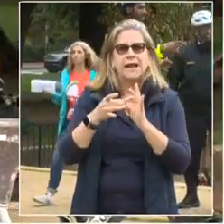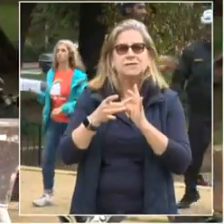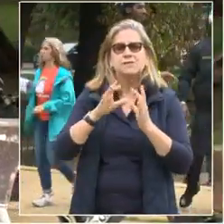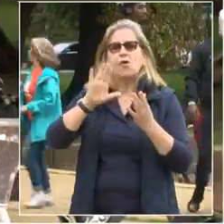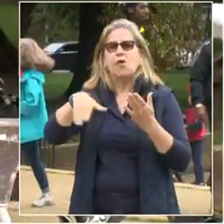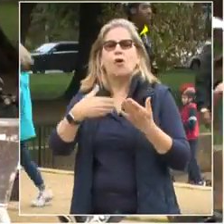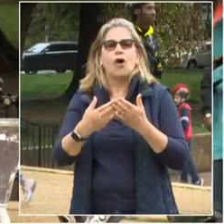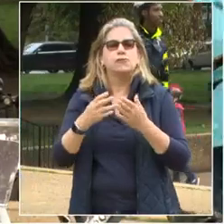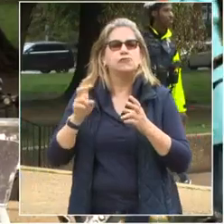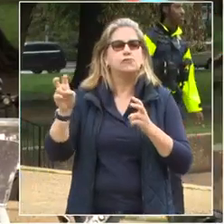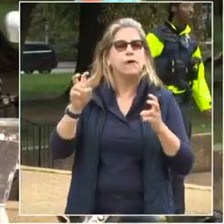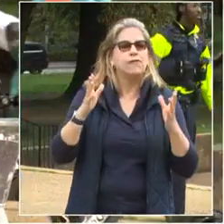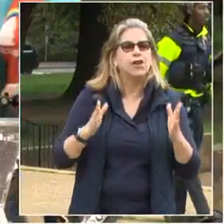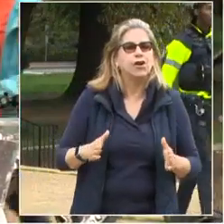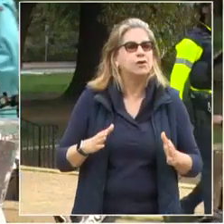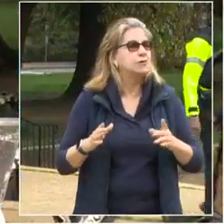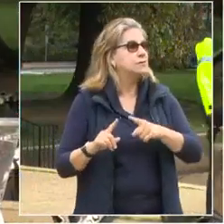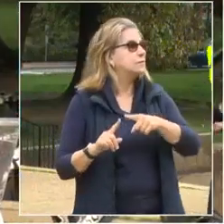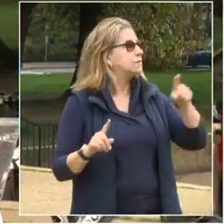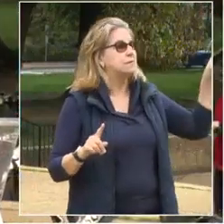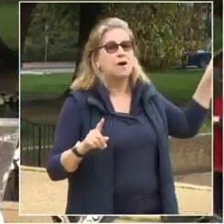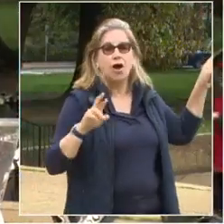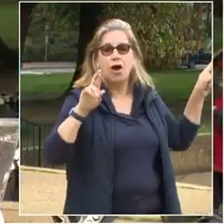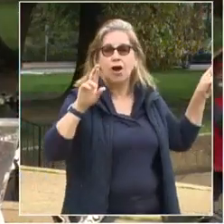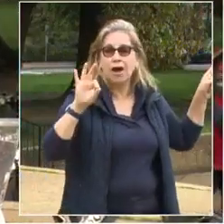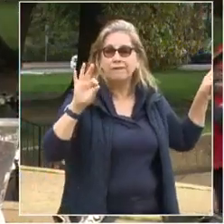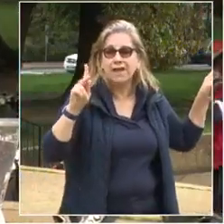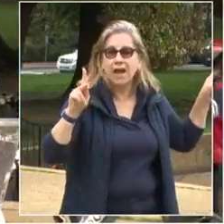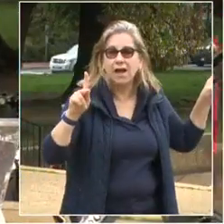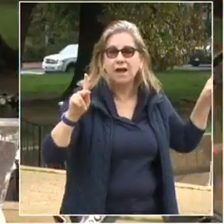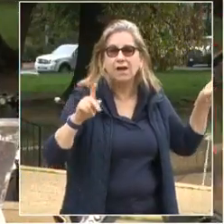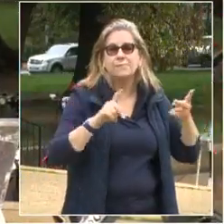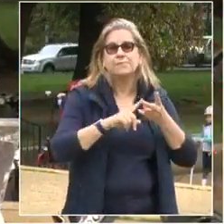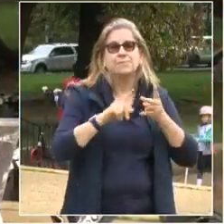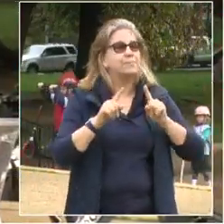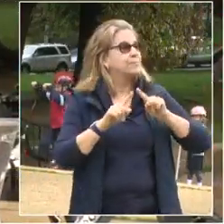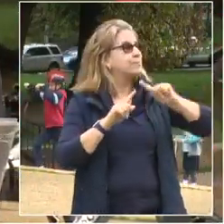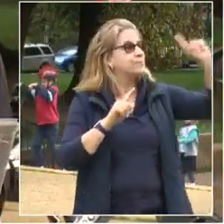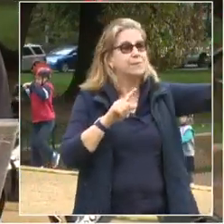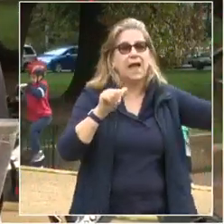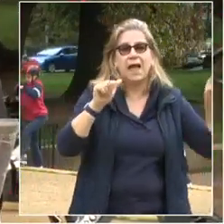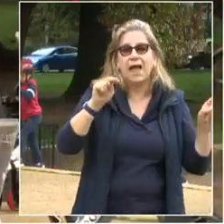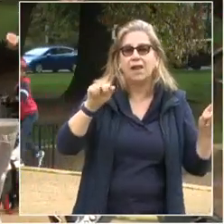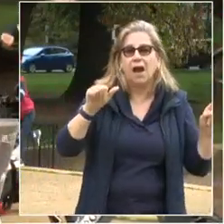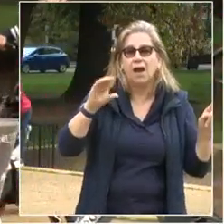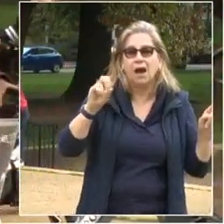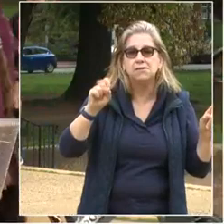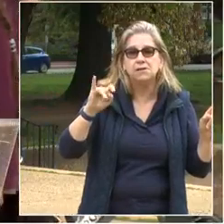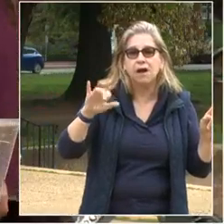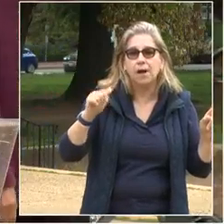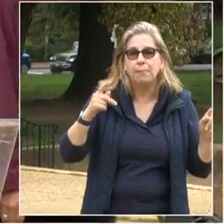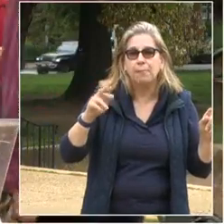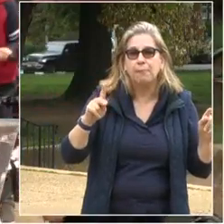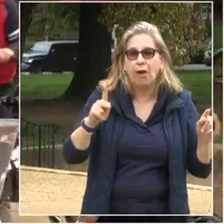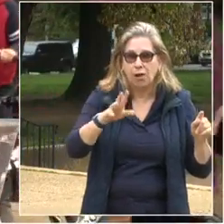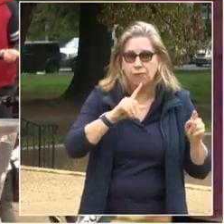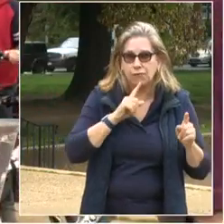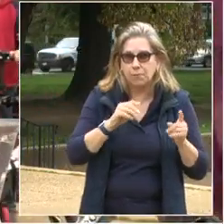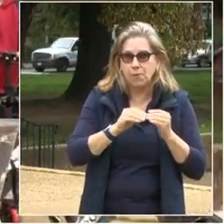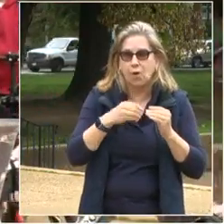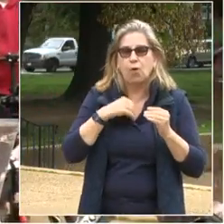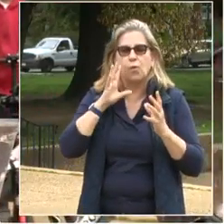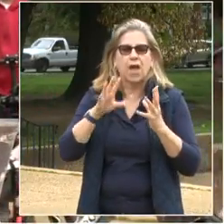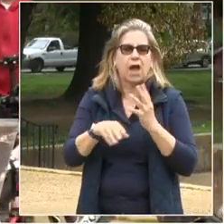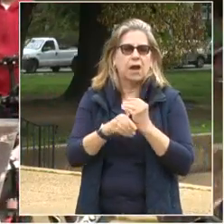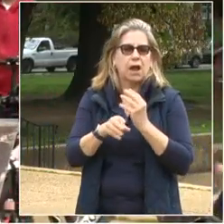the Anacostia Trails and beyond, with raised crosswalks, protected bike lanes, curb extensions, and even